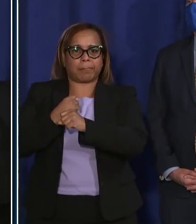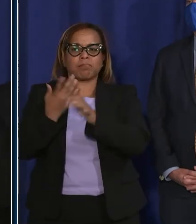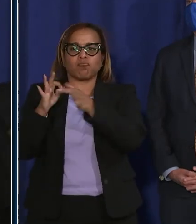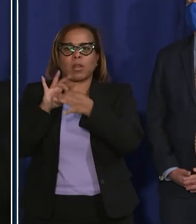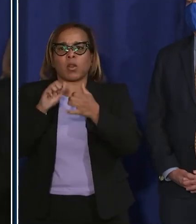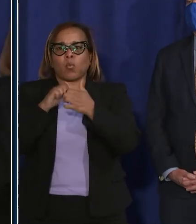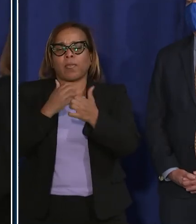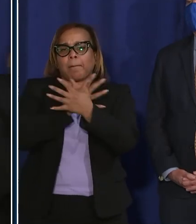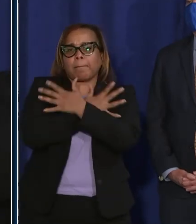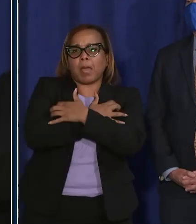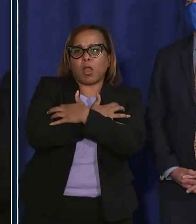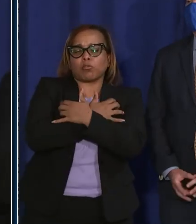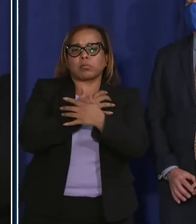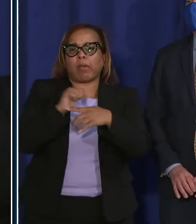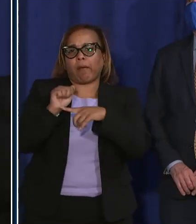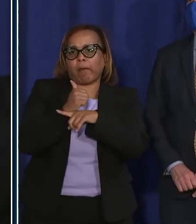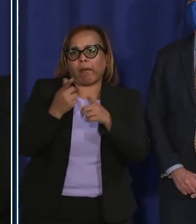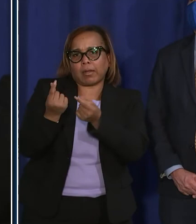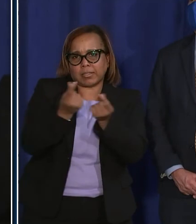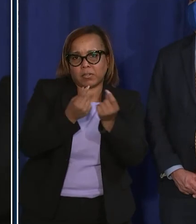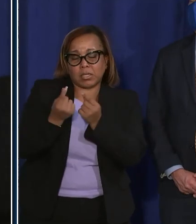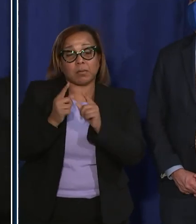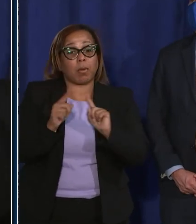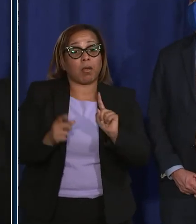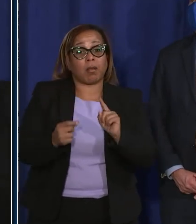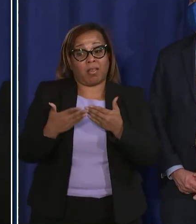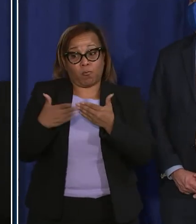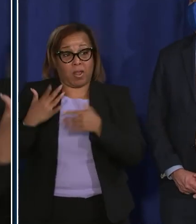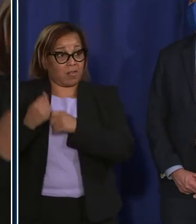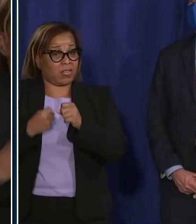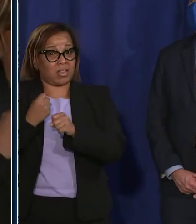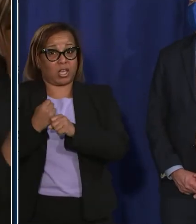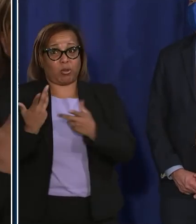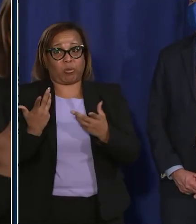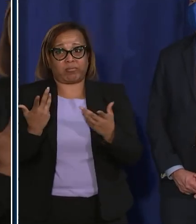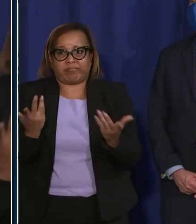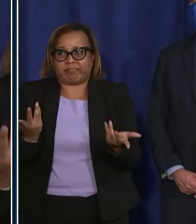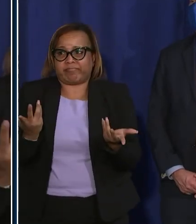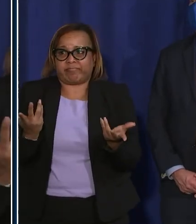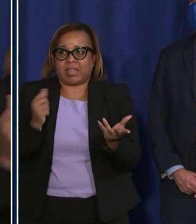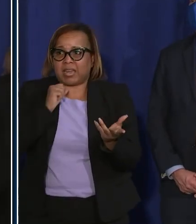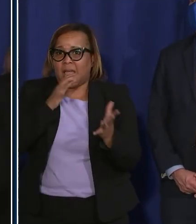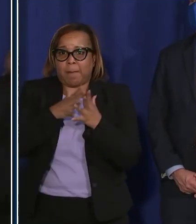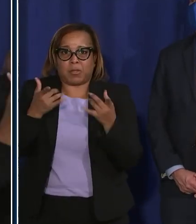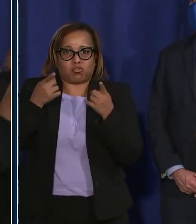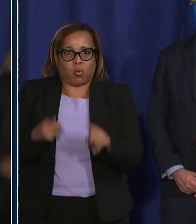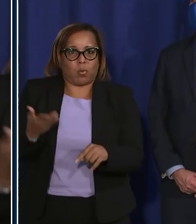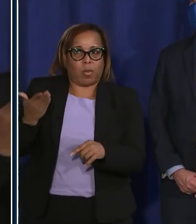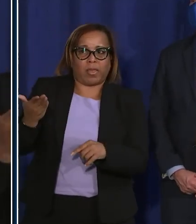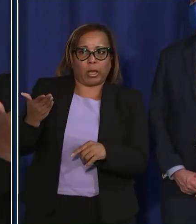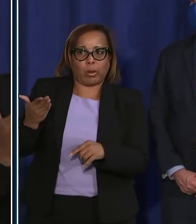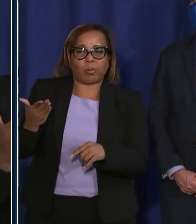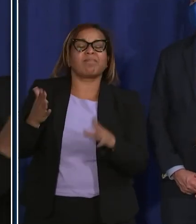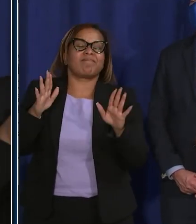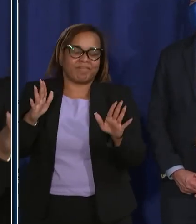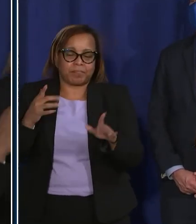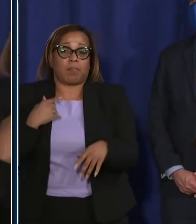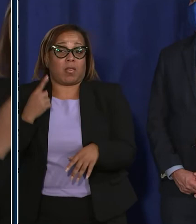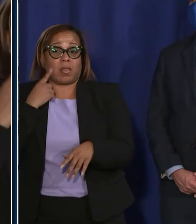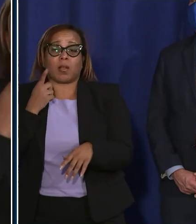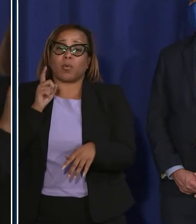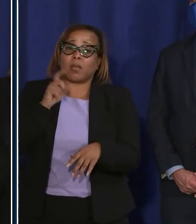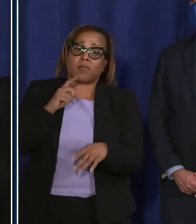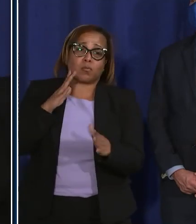Bears-related activities, but the rest of the year, there's not much going on there. And I also think that we've got